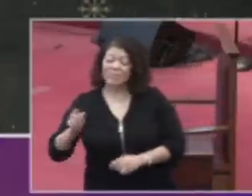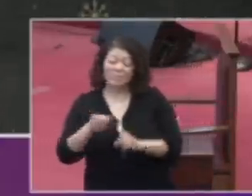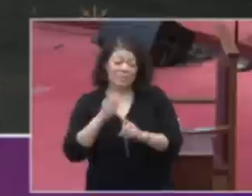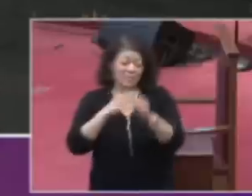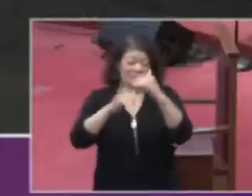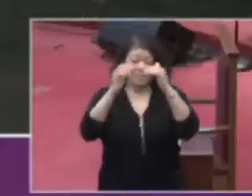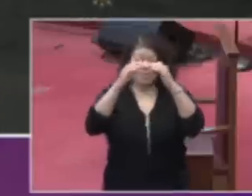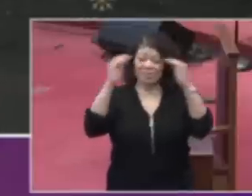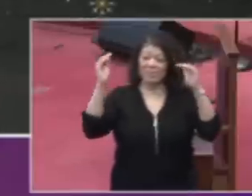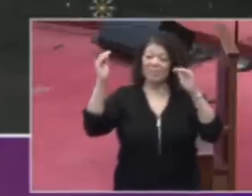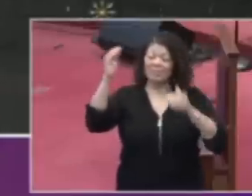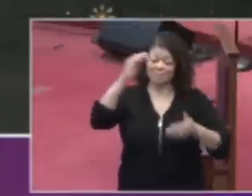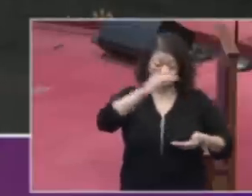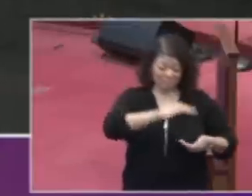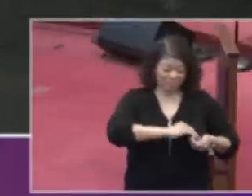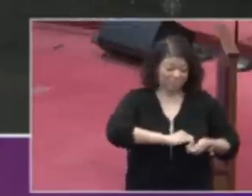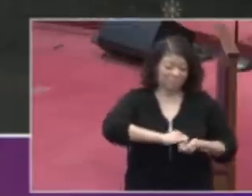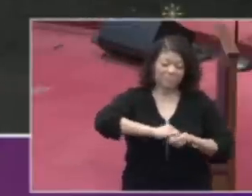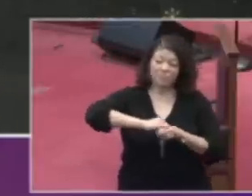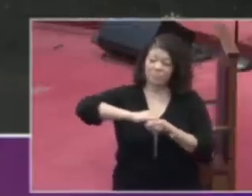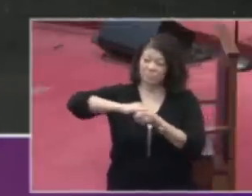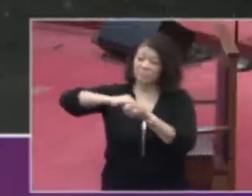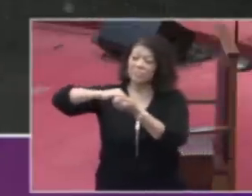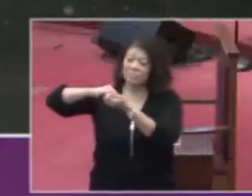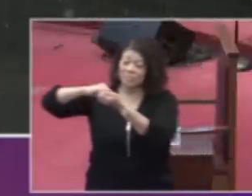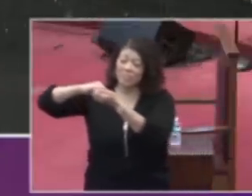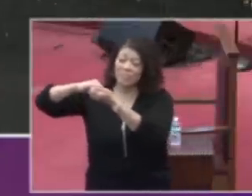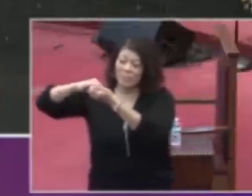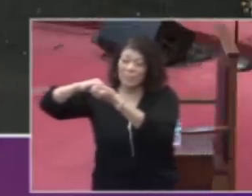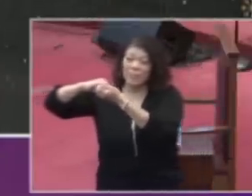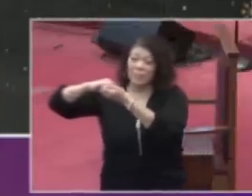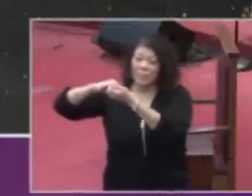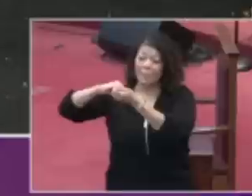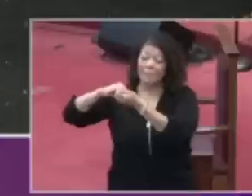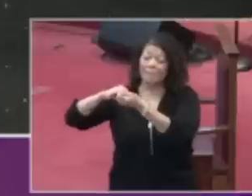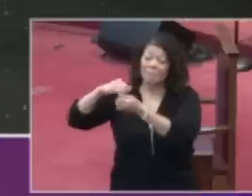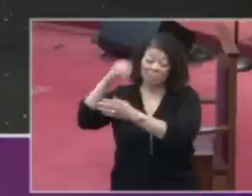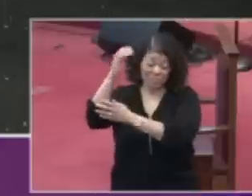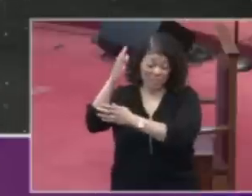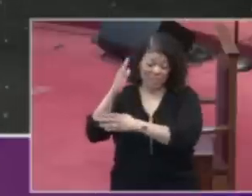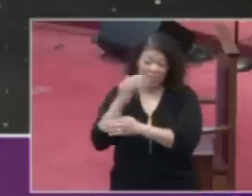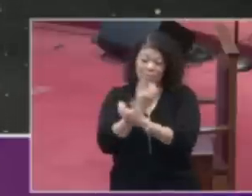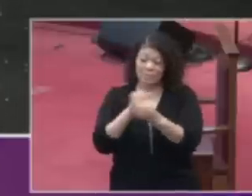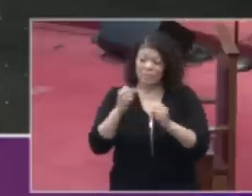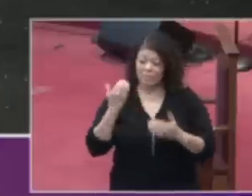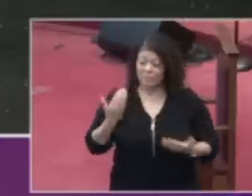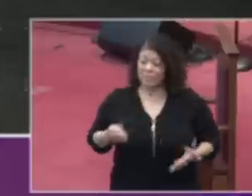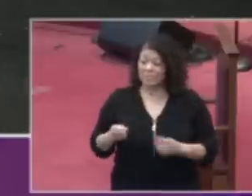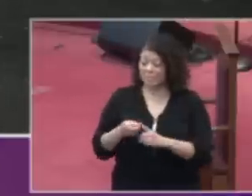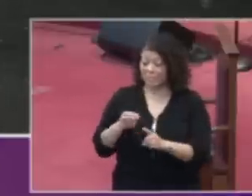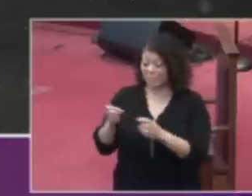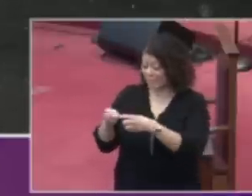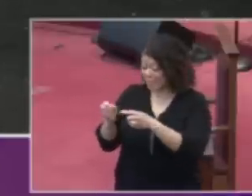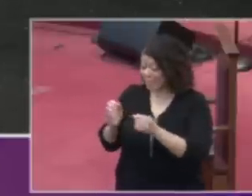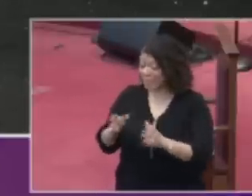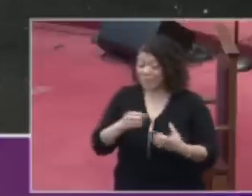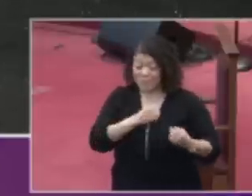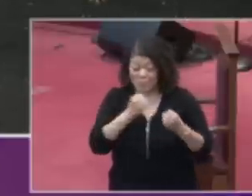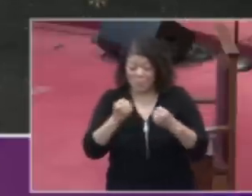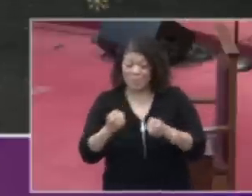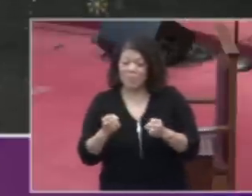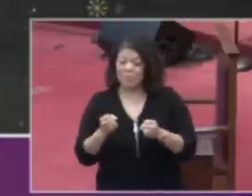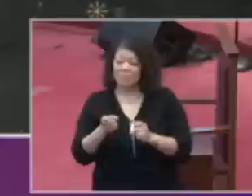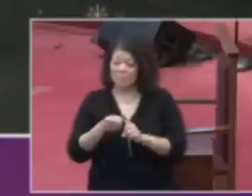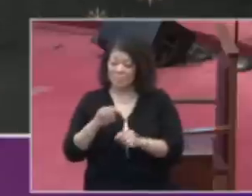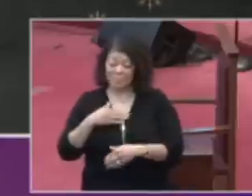me. He drew me out of deep waters. He rescued me from my powerful enemy, from my